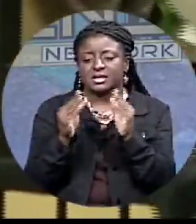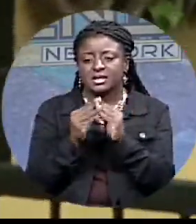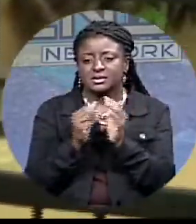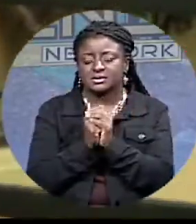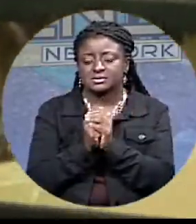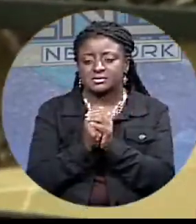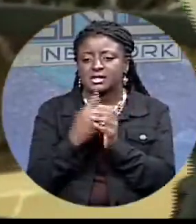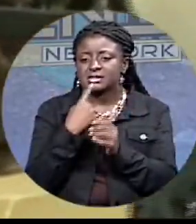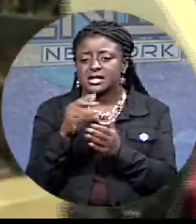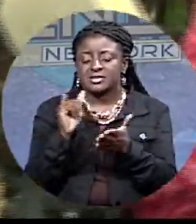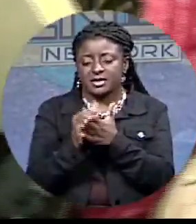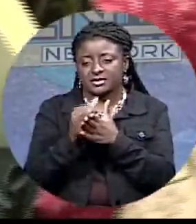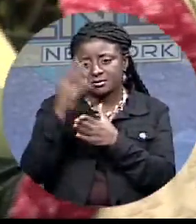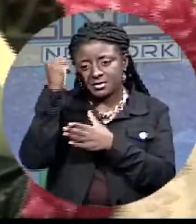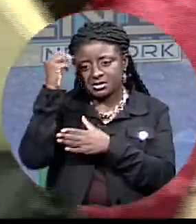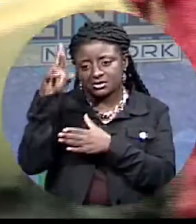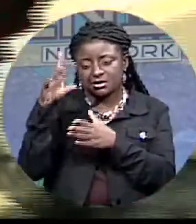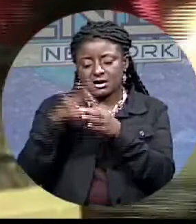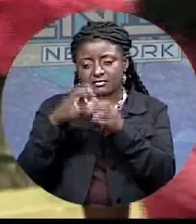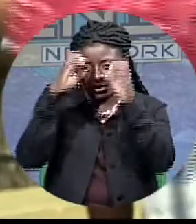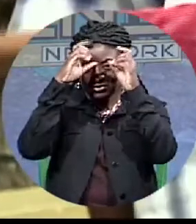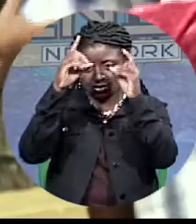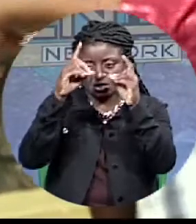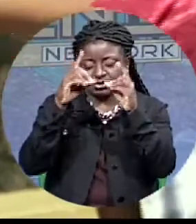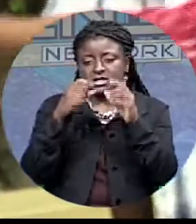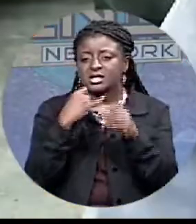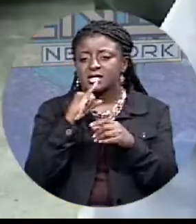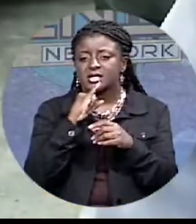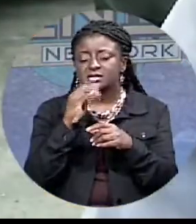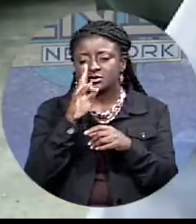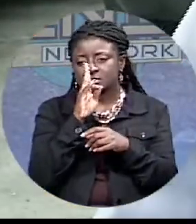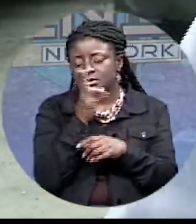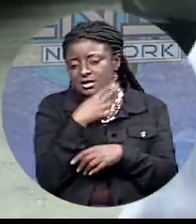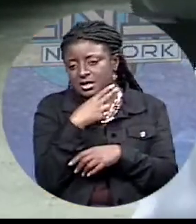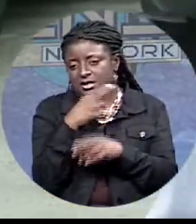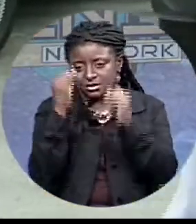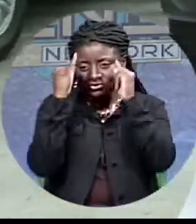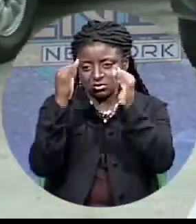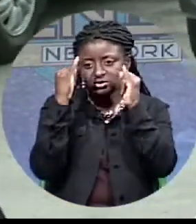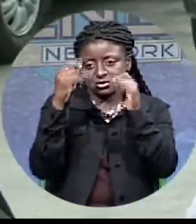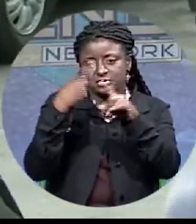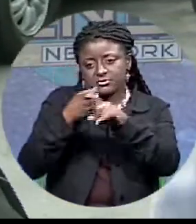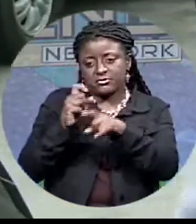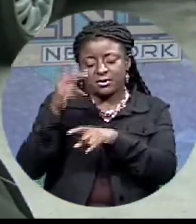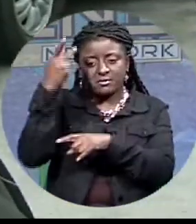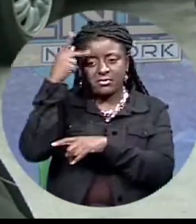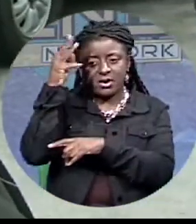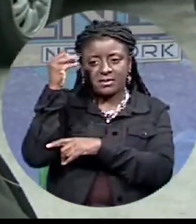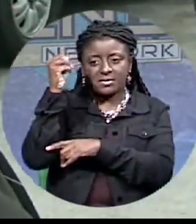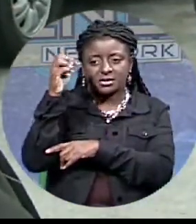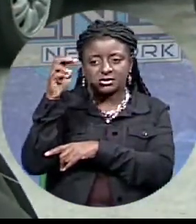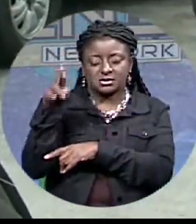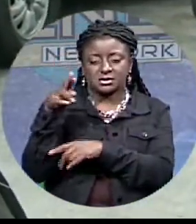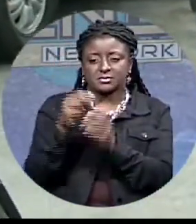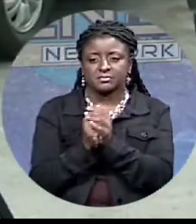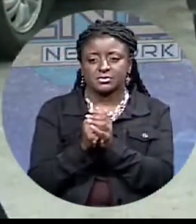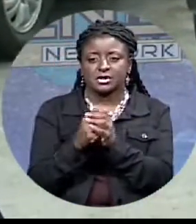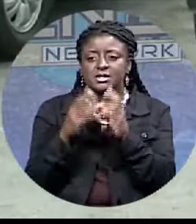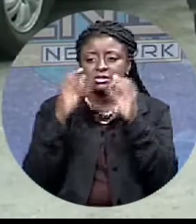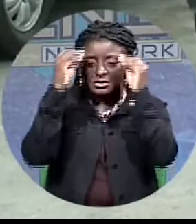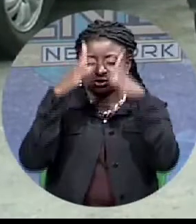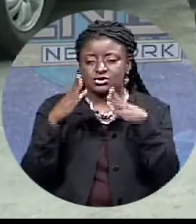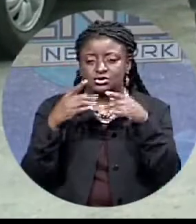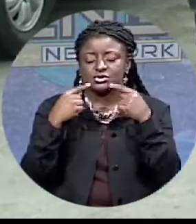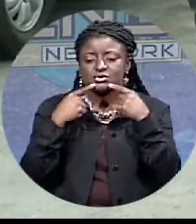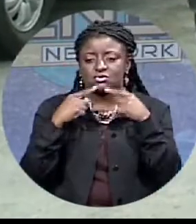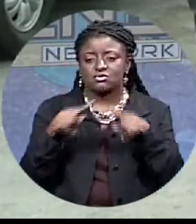blatantly disregarding instructions from the Prime Minister after a meeting last Friday with the unions. The teachers are crying shame on the minister, who